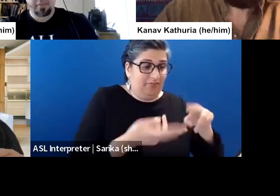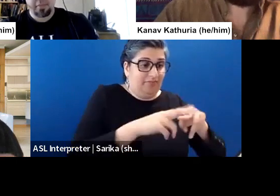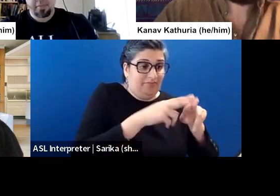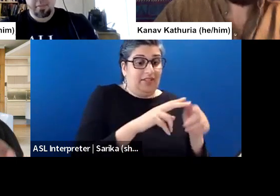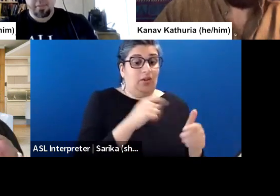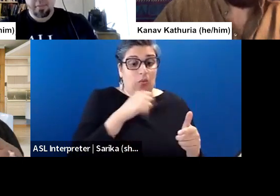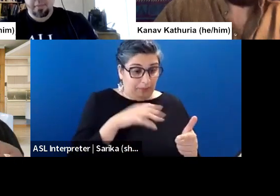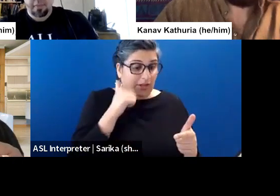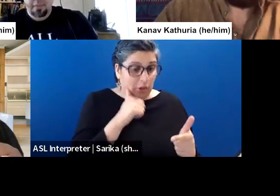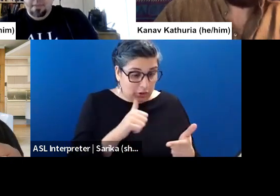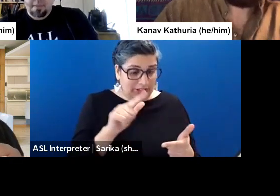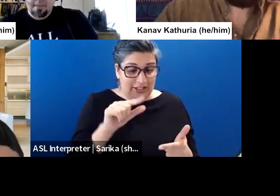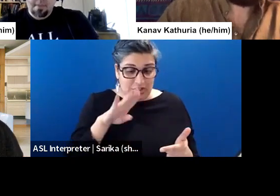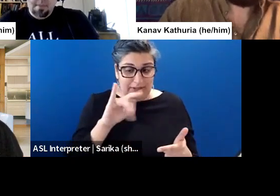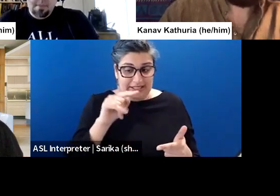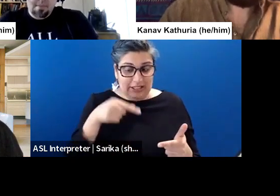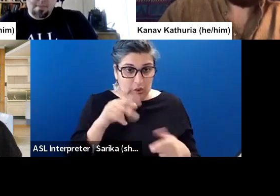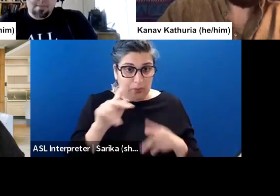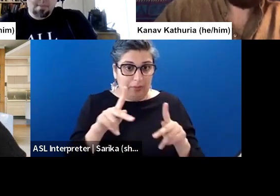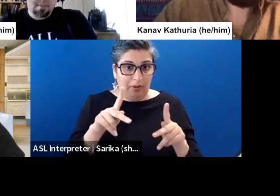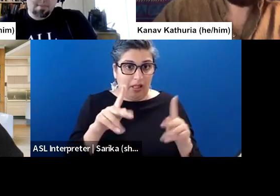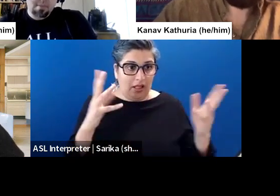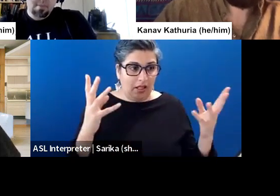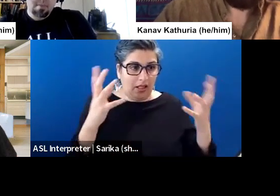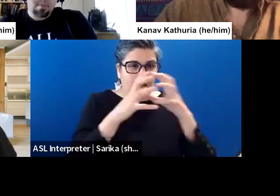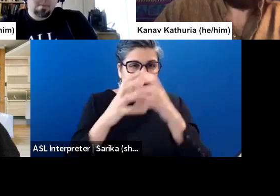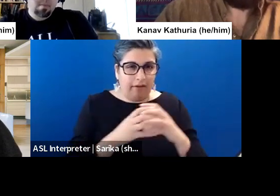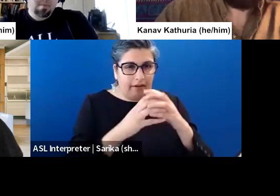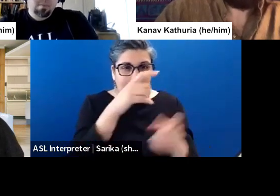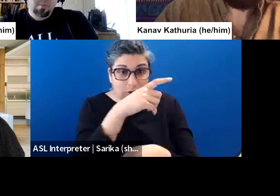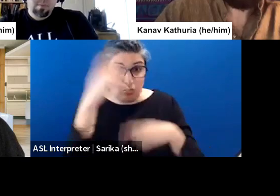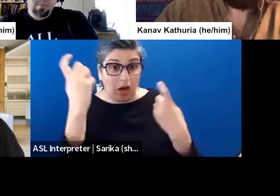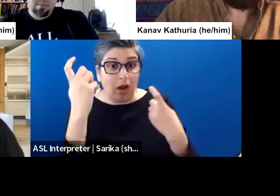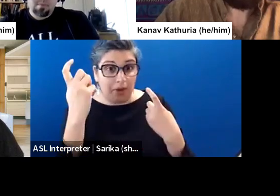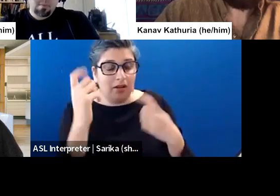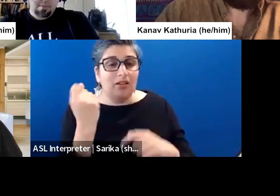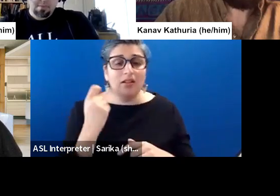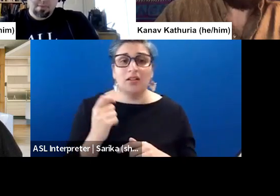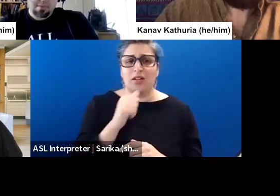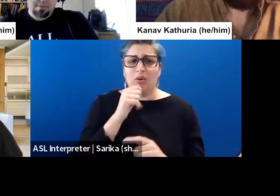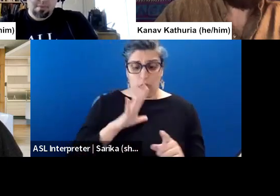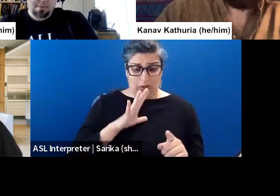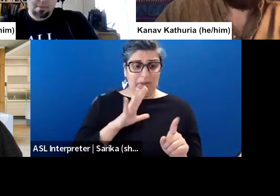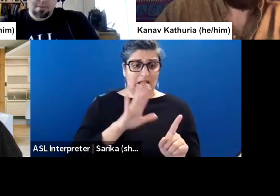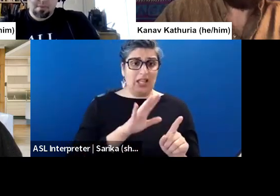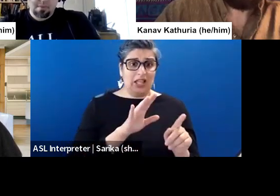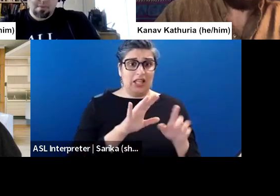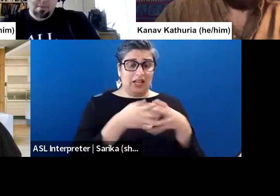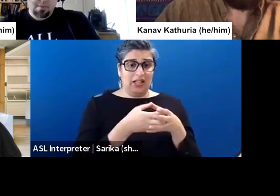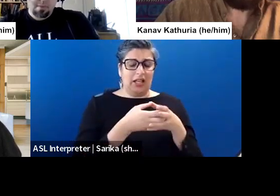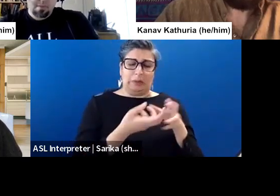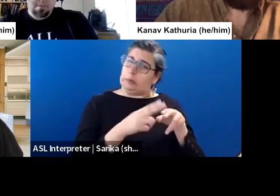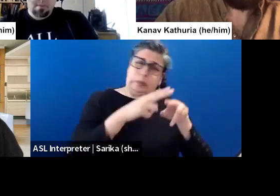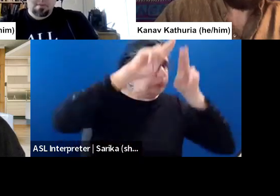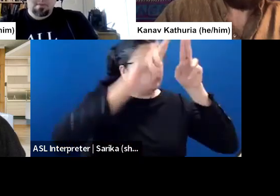people and trauma. And women are the fastest growing prison